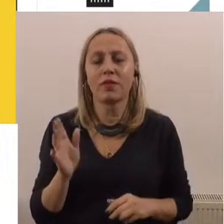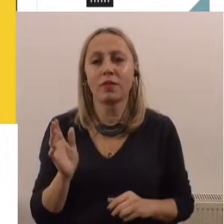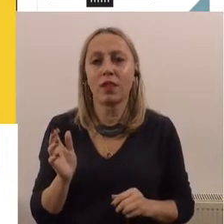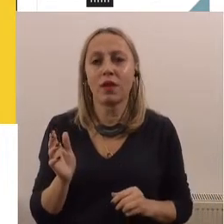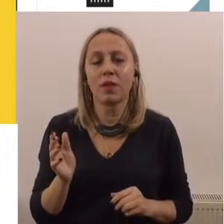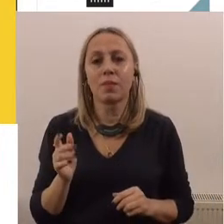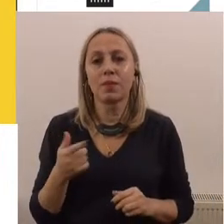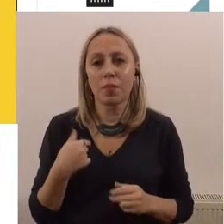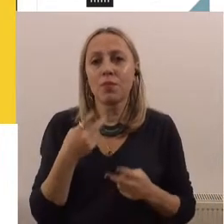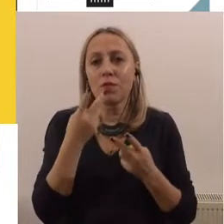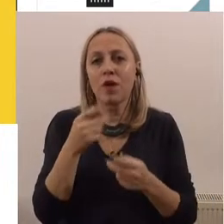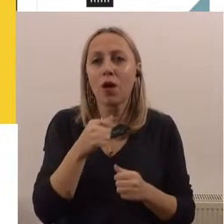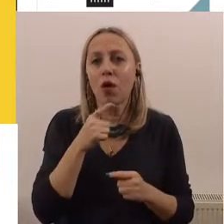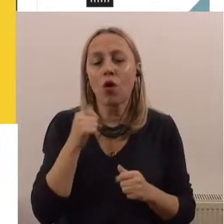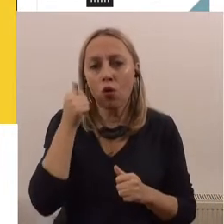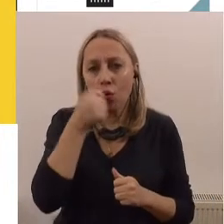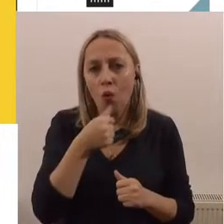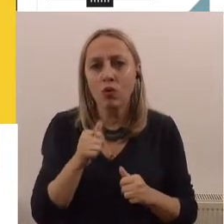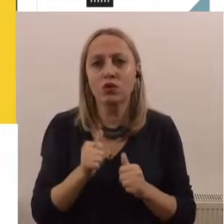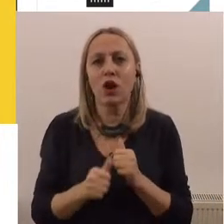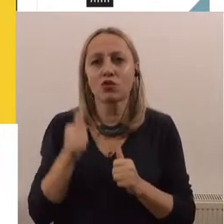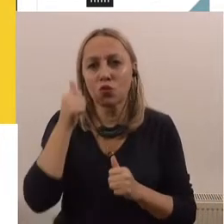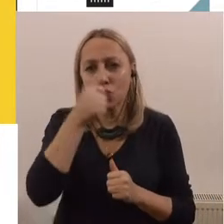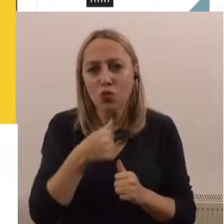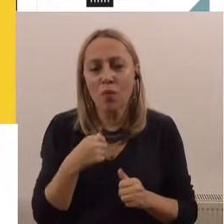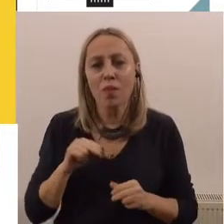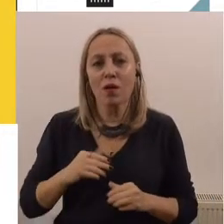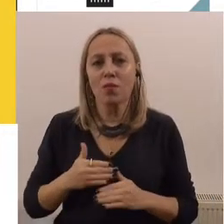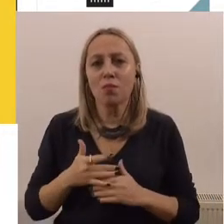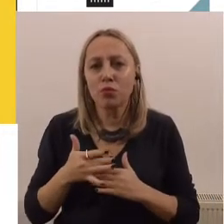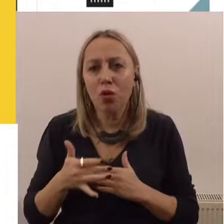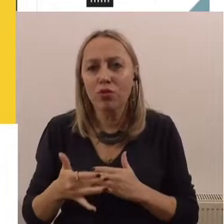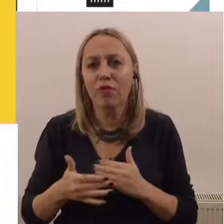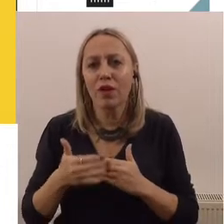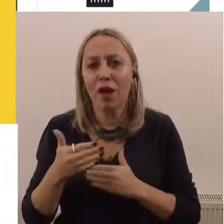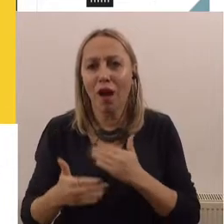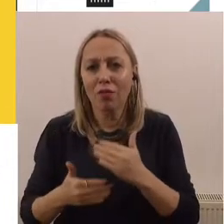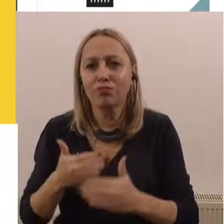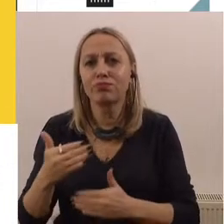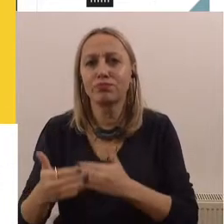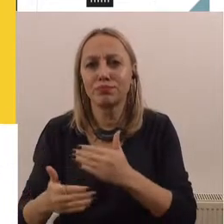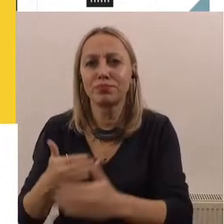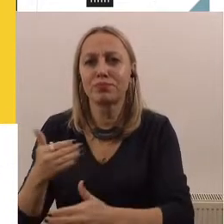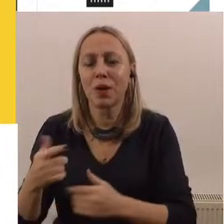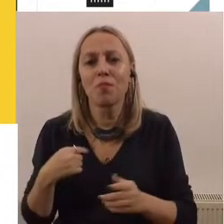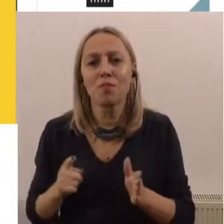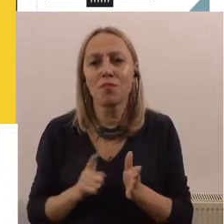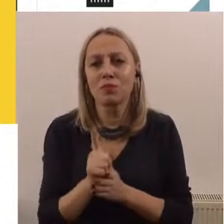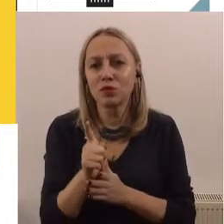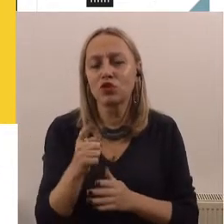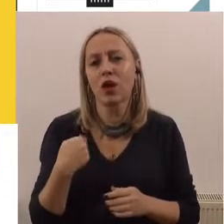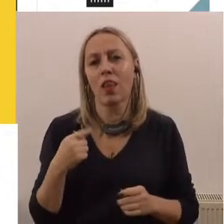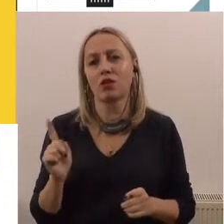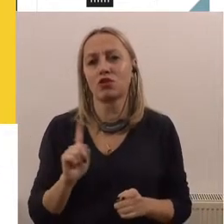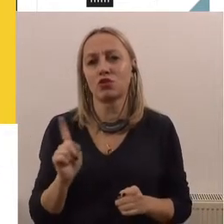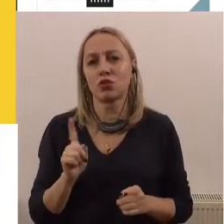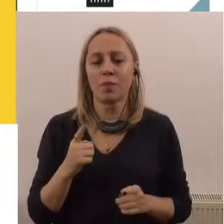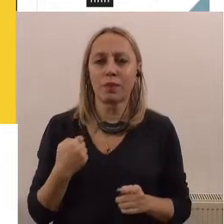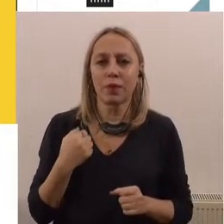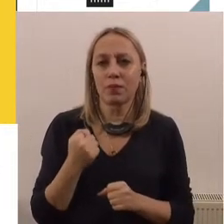how we work. So we started with mapping the neighborhoods together with a